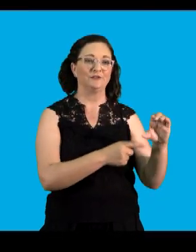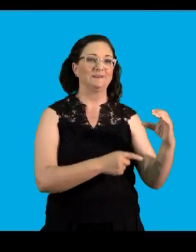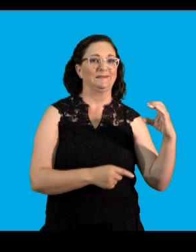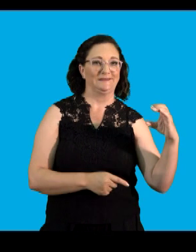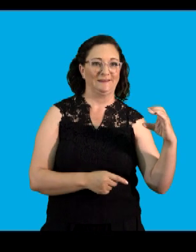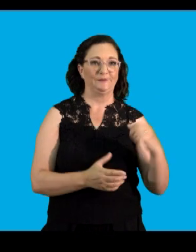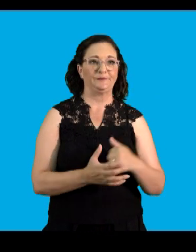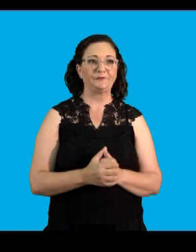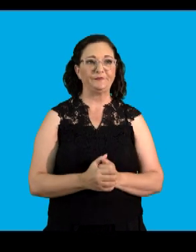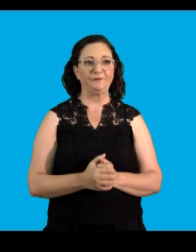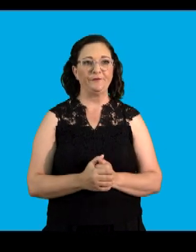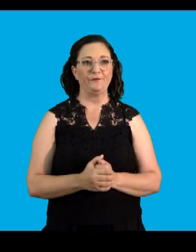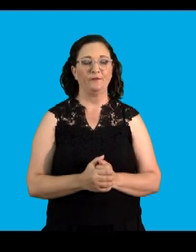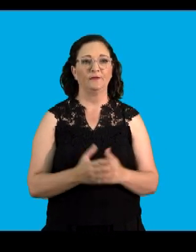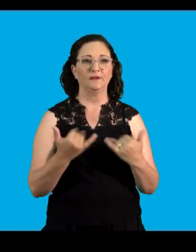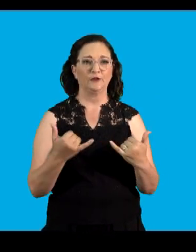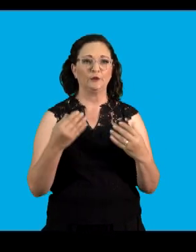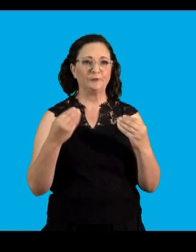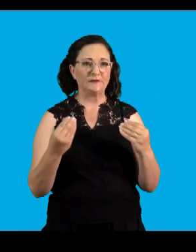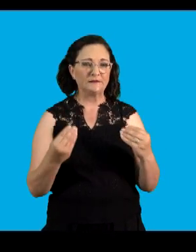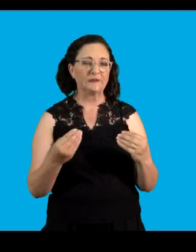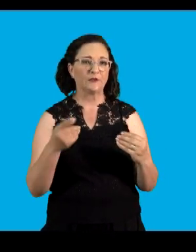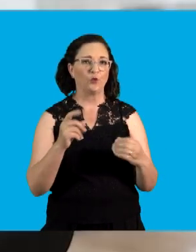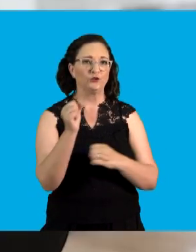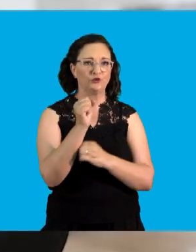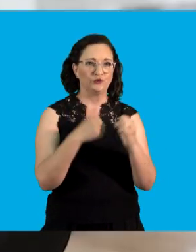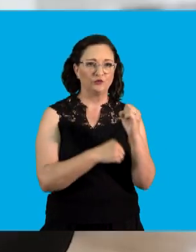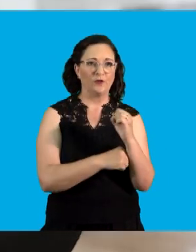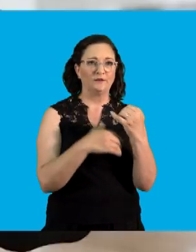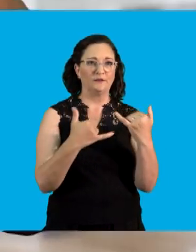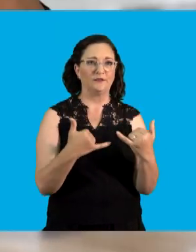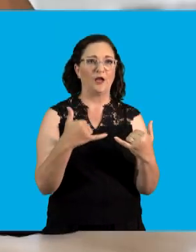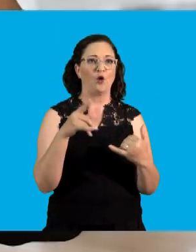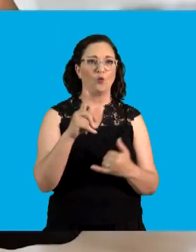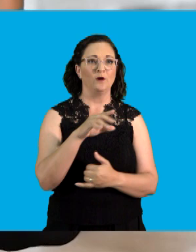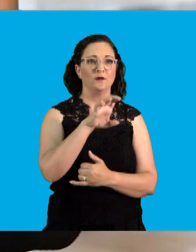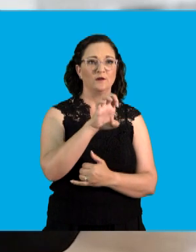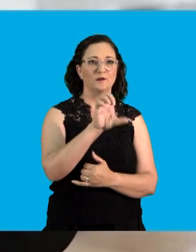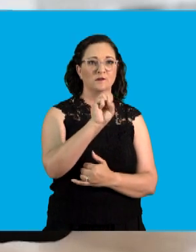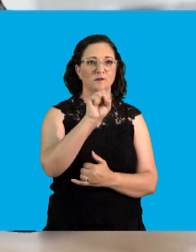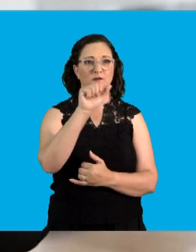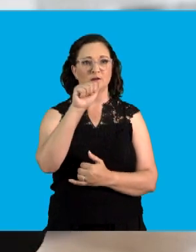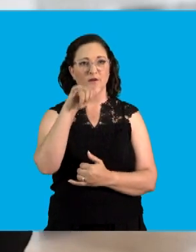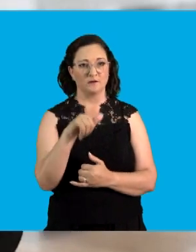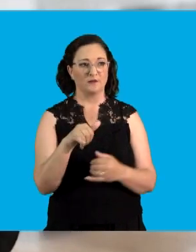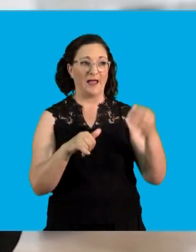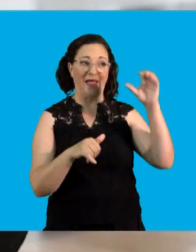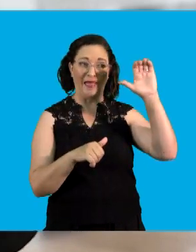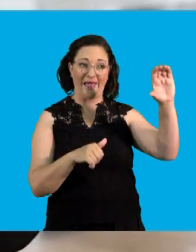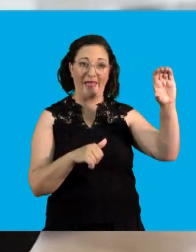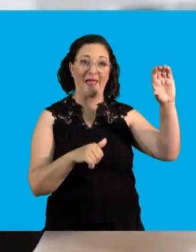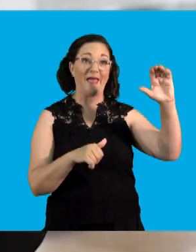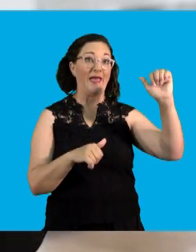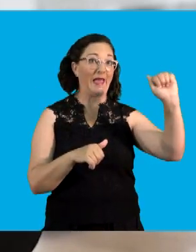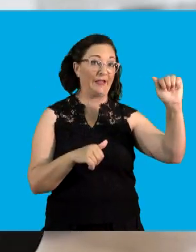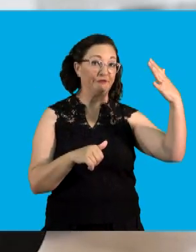section C of your question. We are busy with the structure of your essay. Remember, we started with section A, we went on to section B. Now